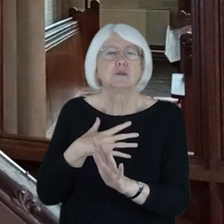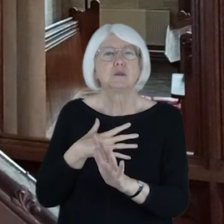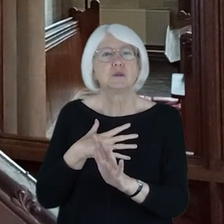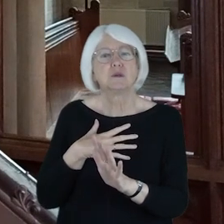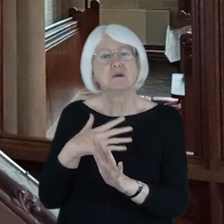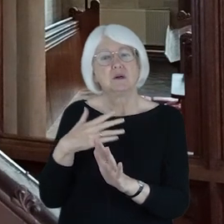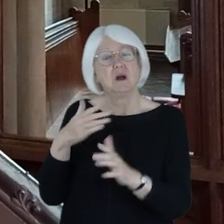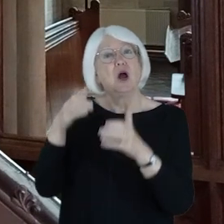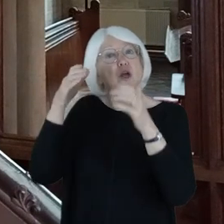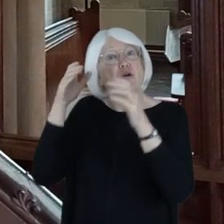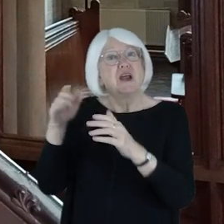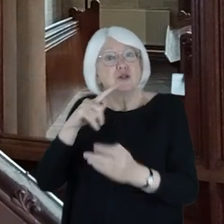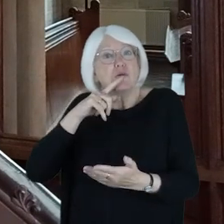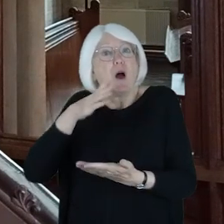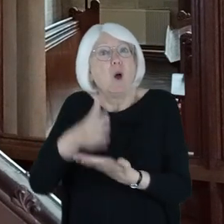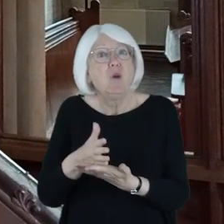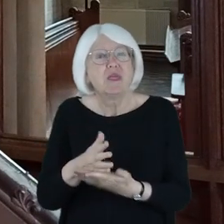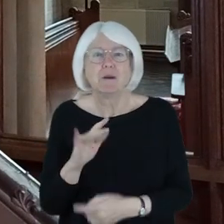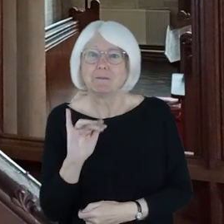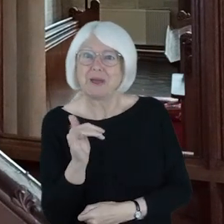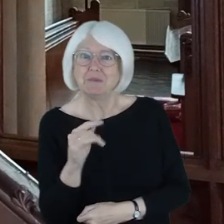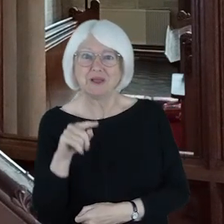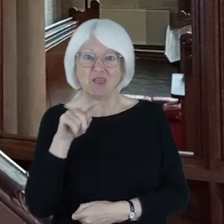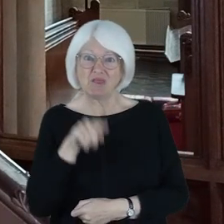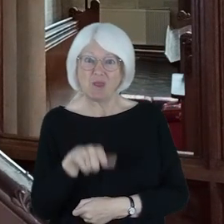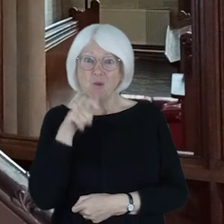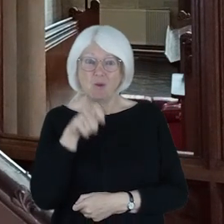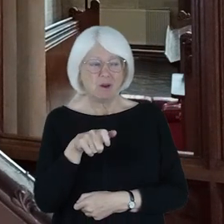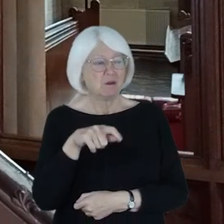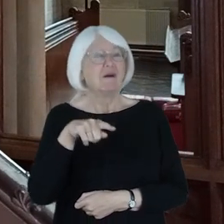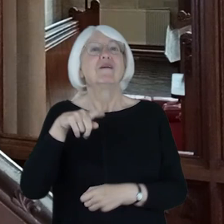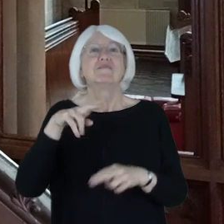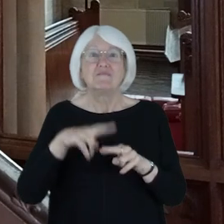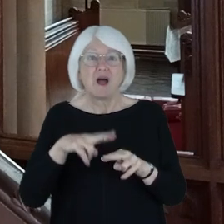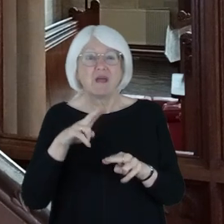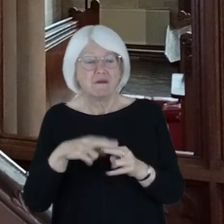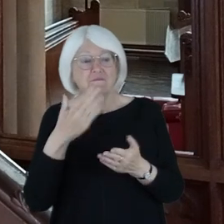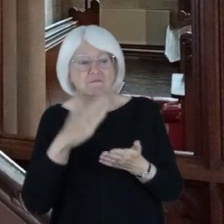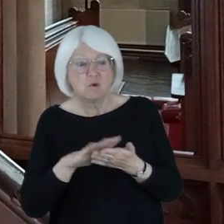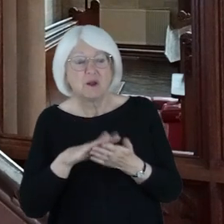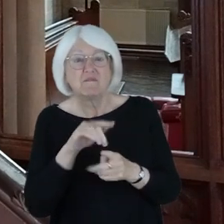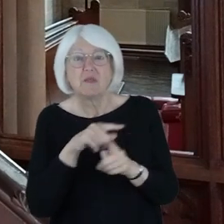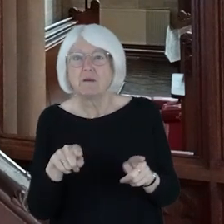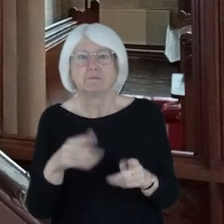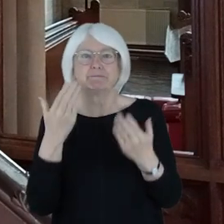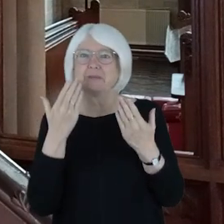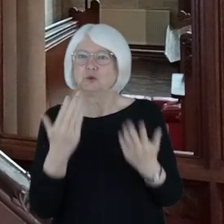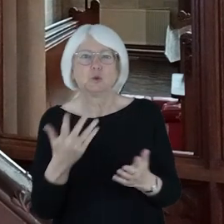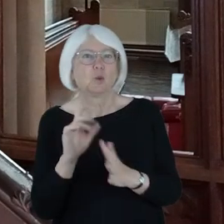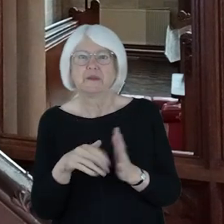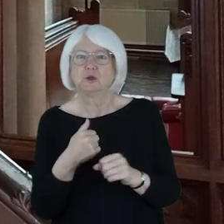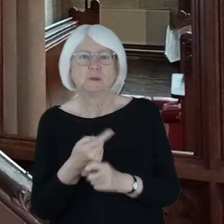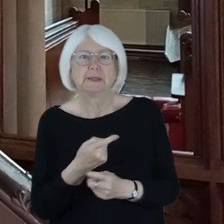For a coronation oath, perhaps those words, "Father, forgive them, for they do not know